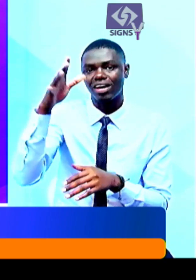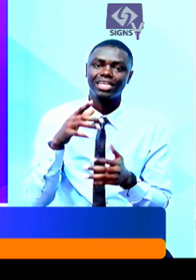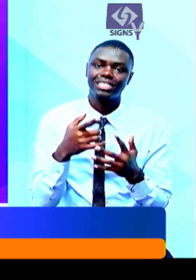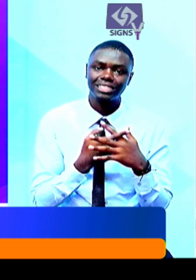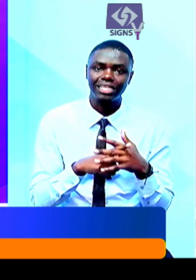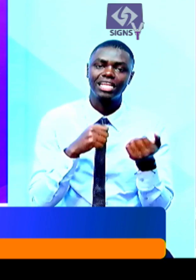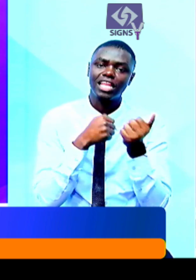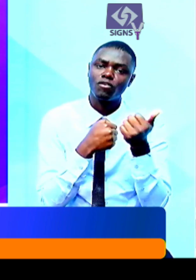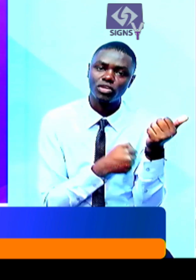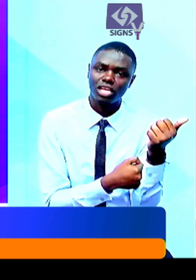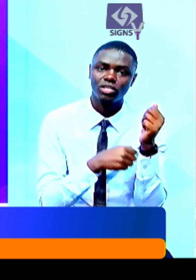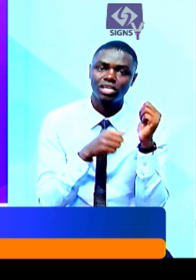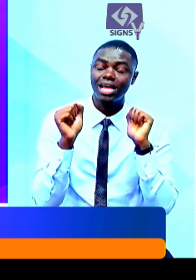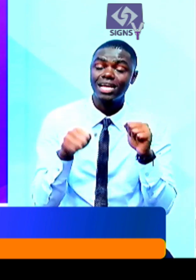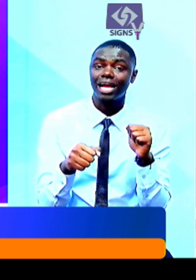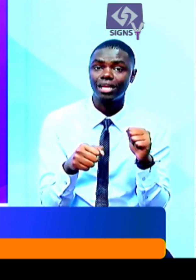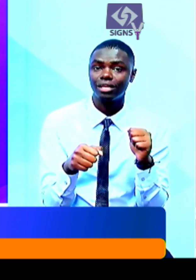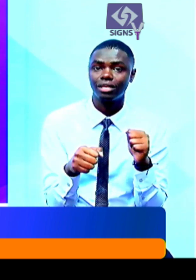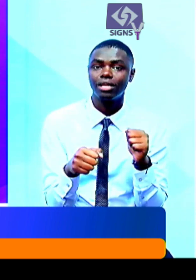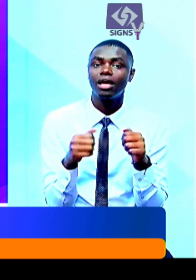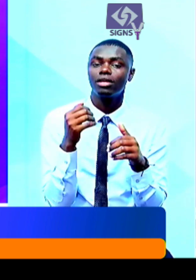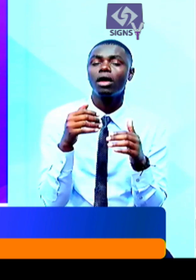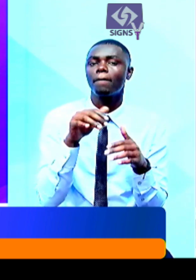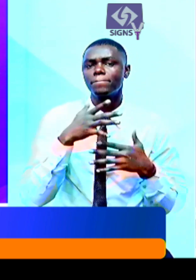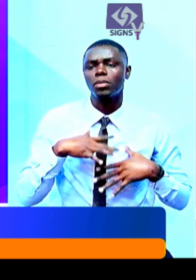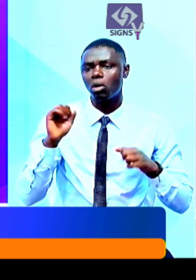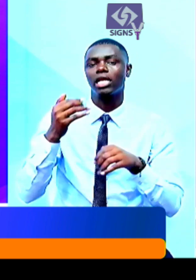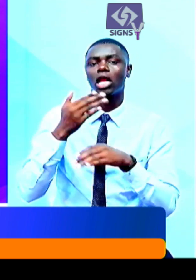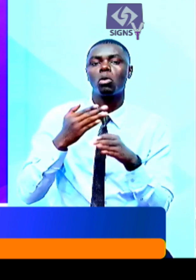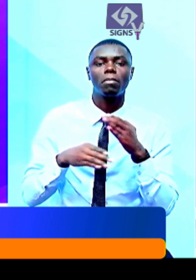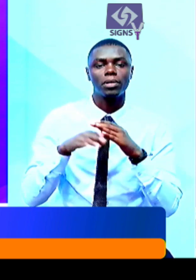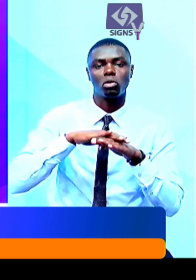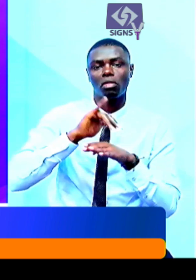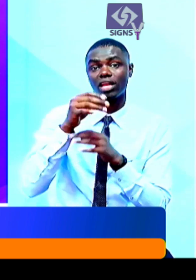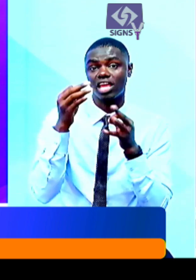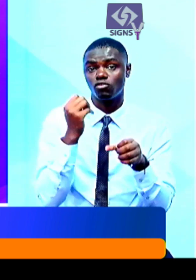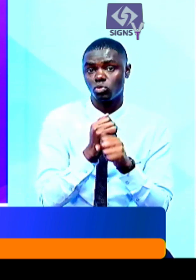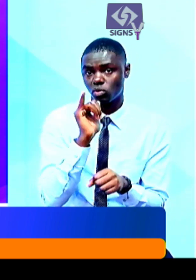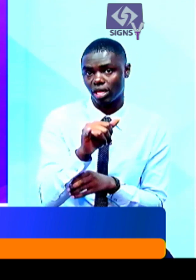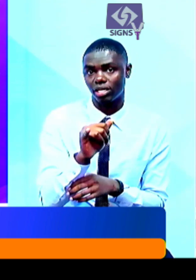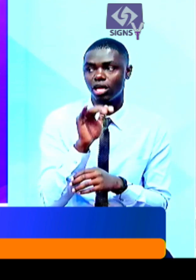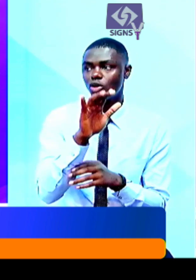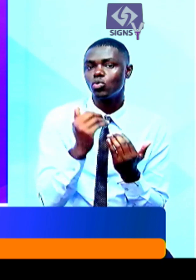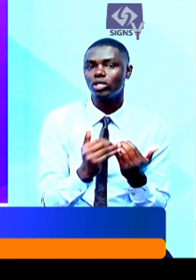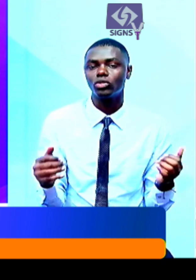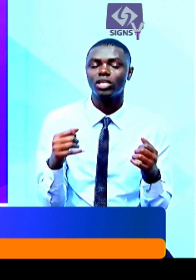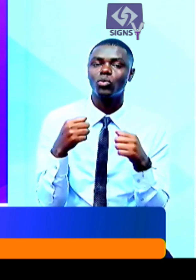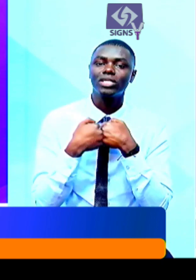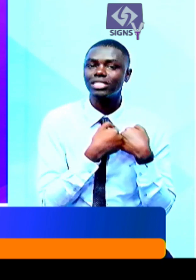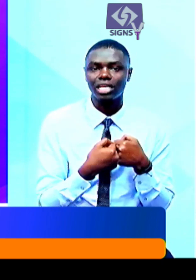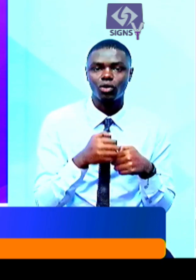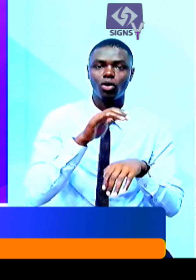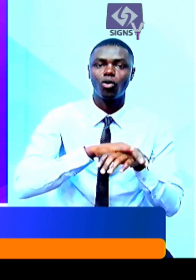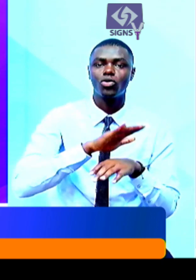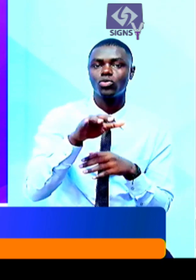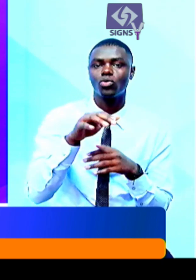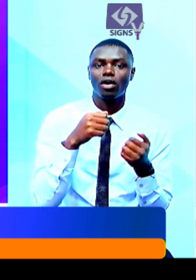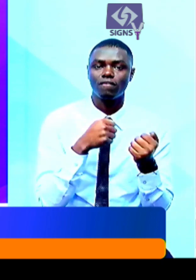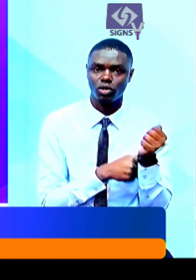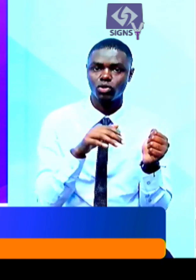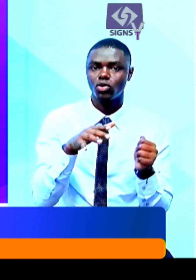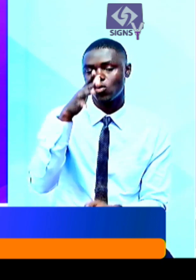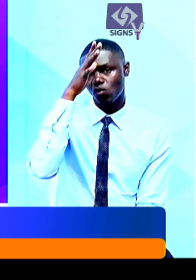foundation, can someone again build on it? But if you do this, your kids will struggle to build on your foundation. Your